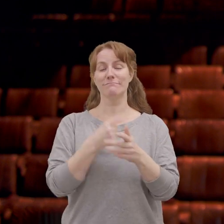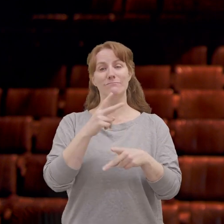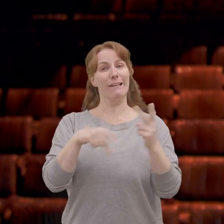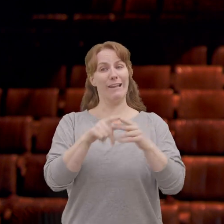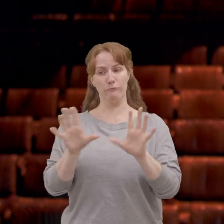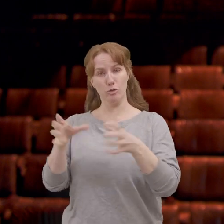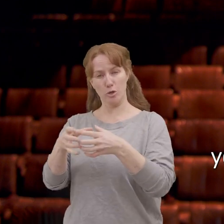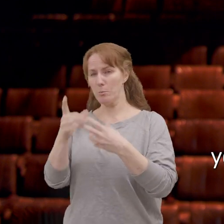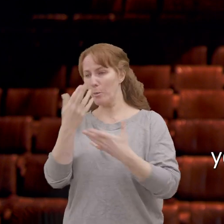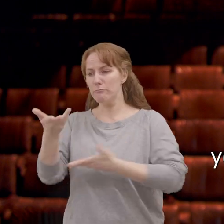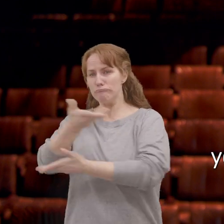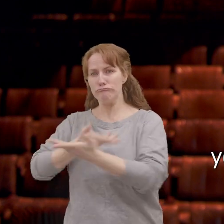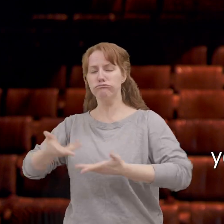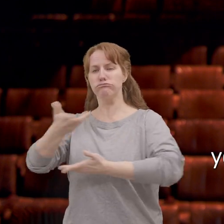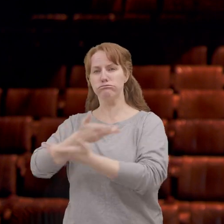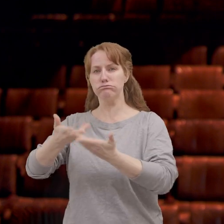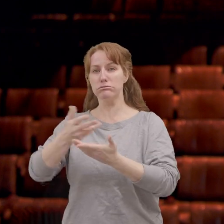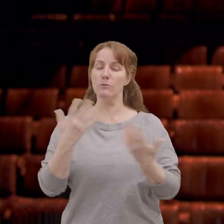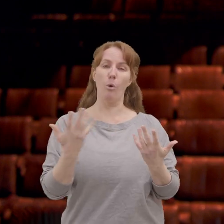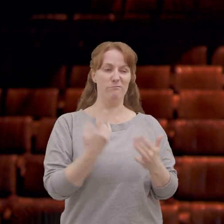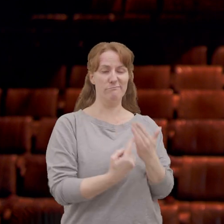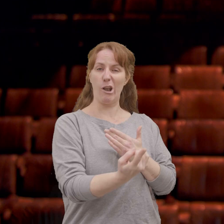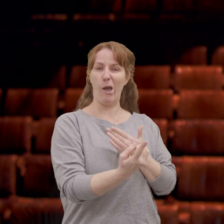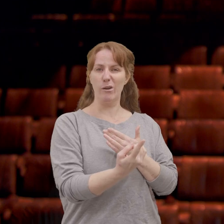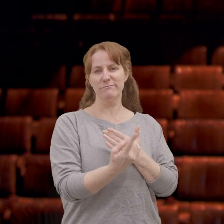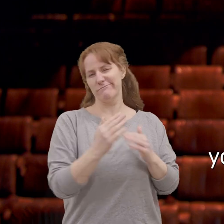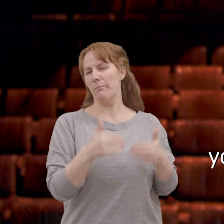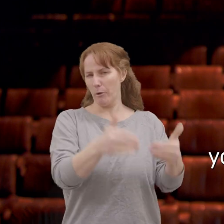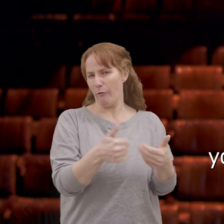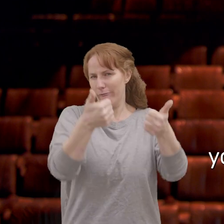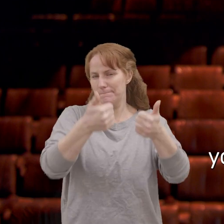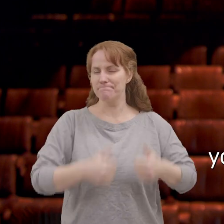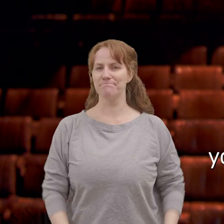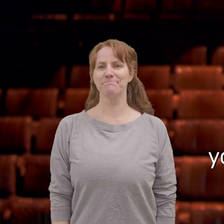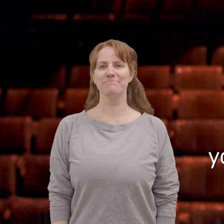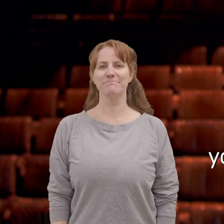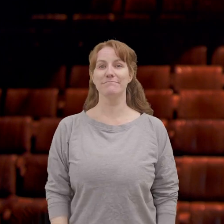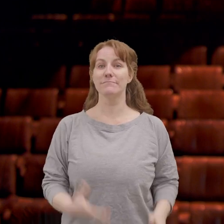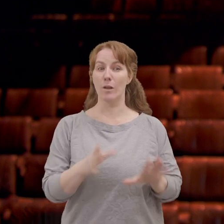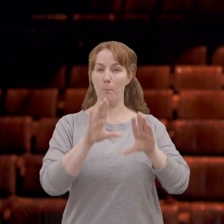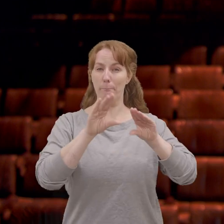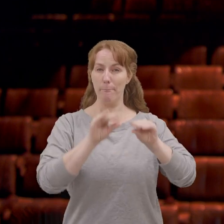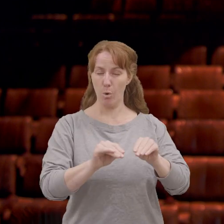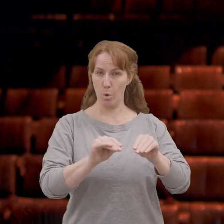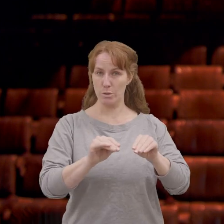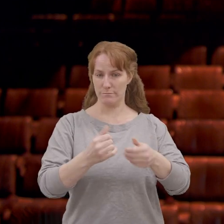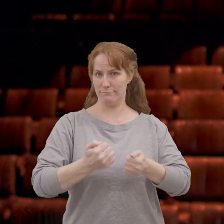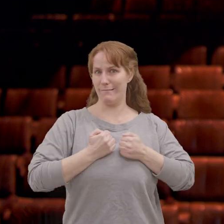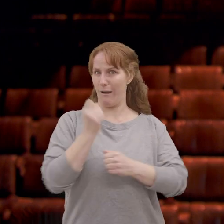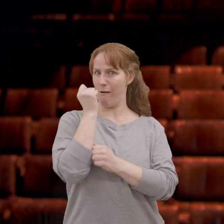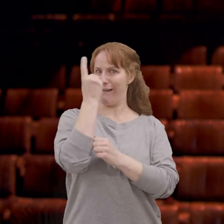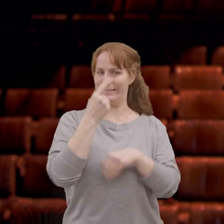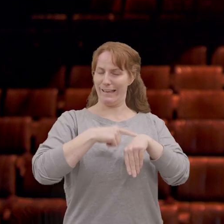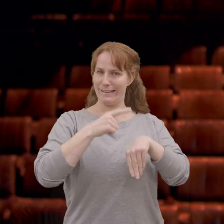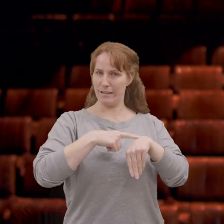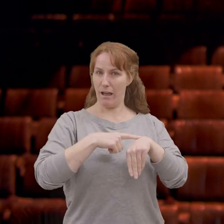you. If you're in a group, you might want to spend some time discussing it, or if you're on your own, you probably just want to crack on. If you hold the pauses for the length of